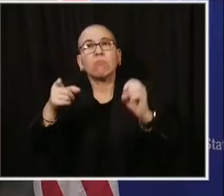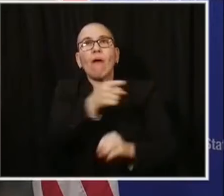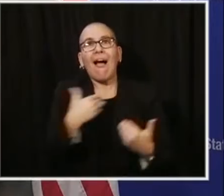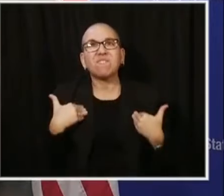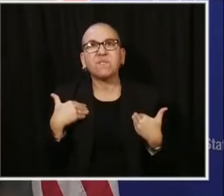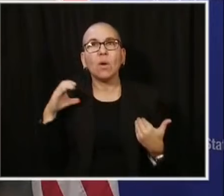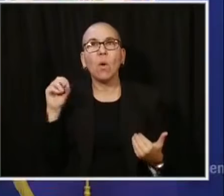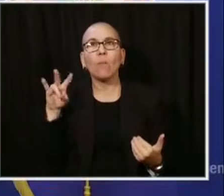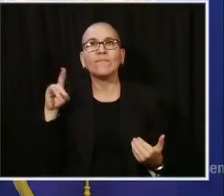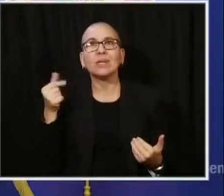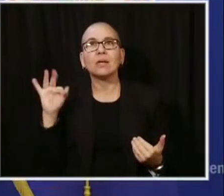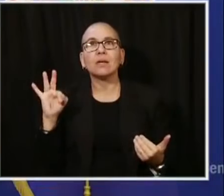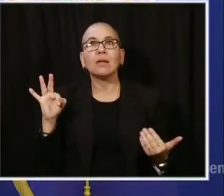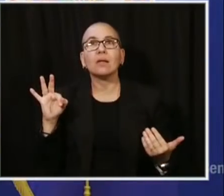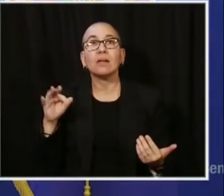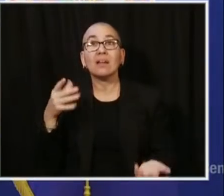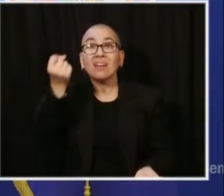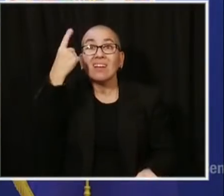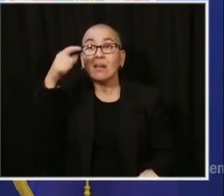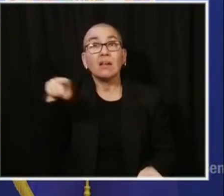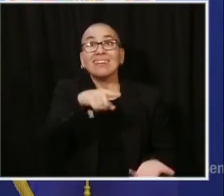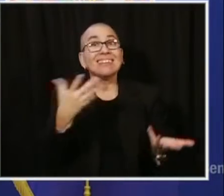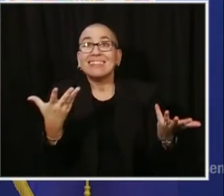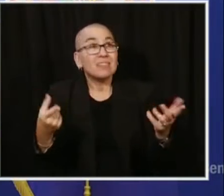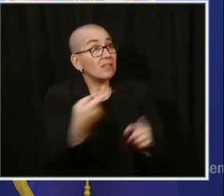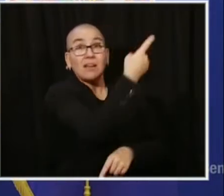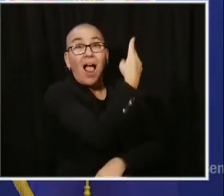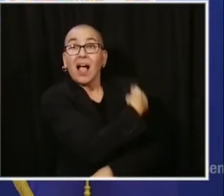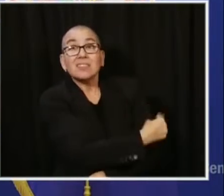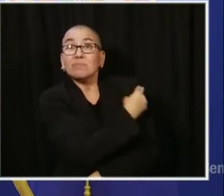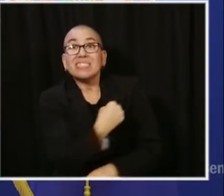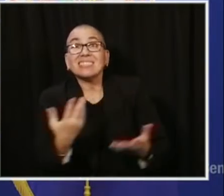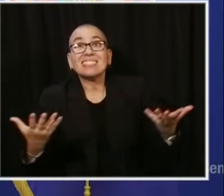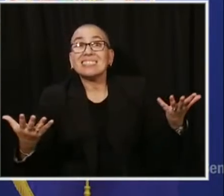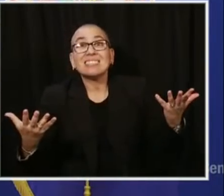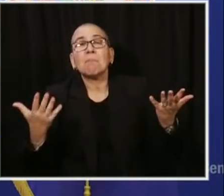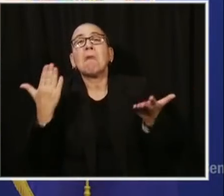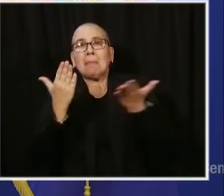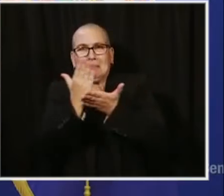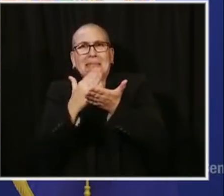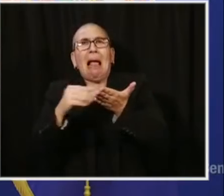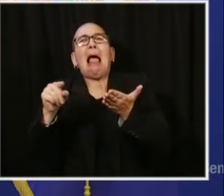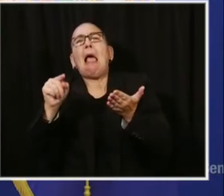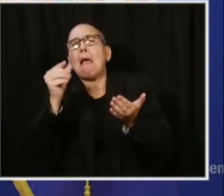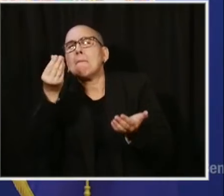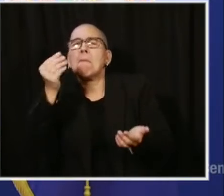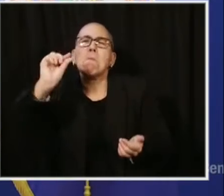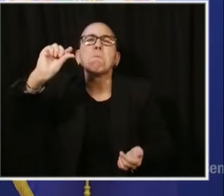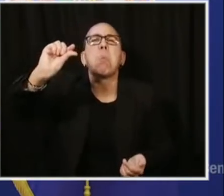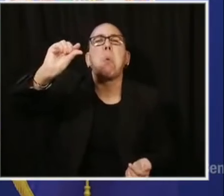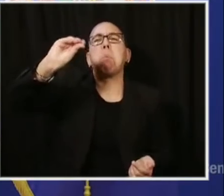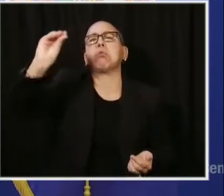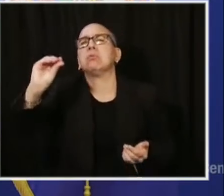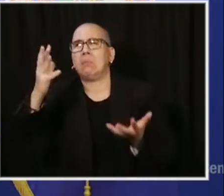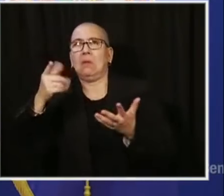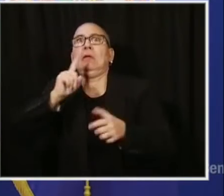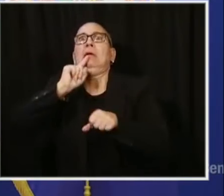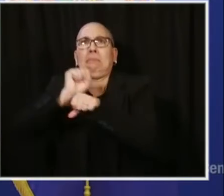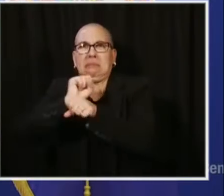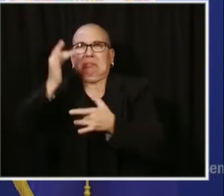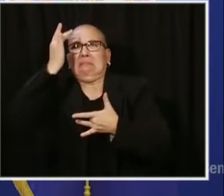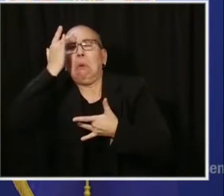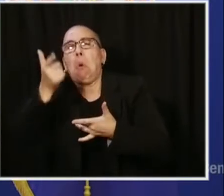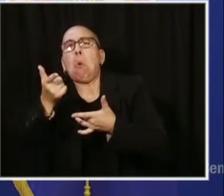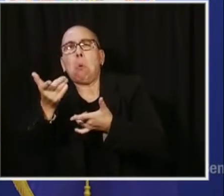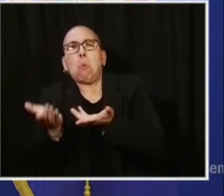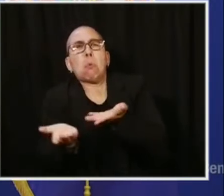hospital, some will, and while a small percentage of them don't get real sick, some do and some die. But what's happening is they